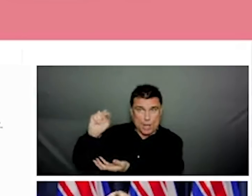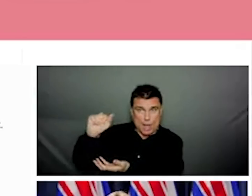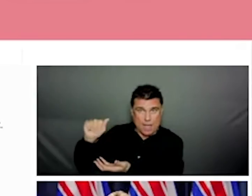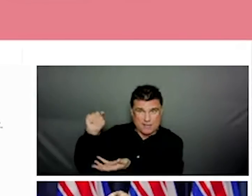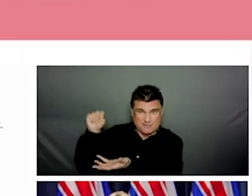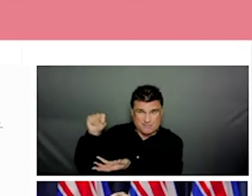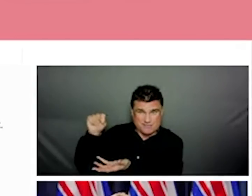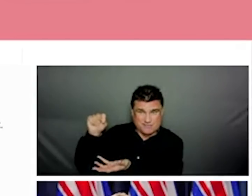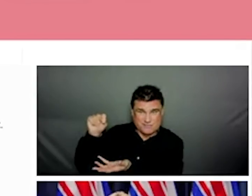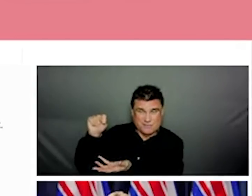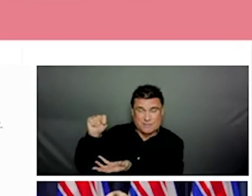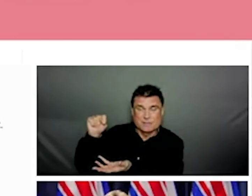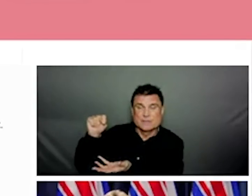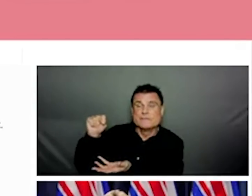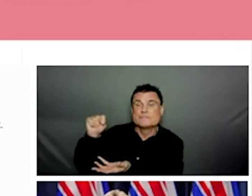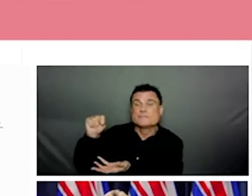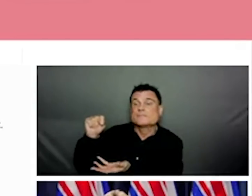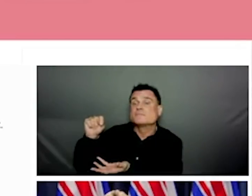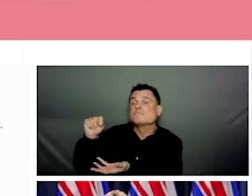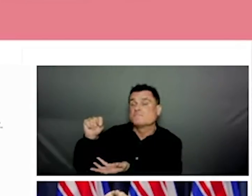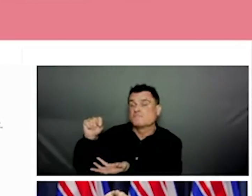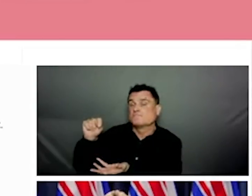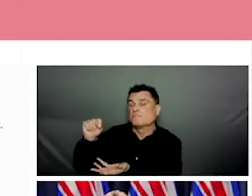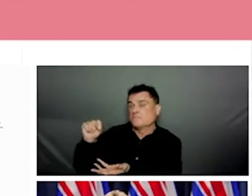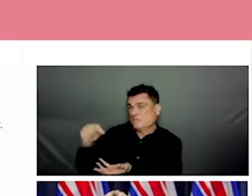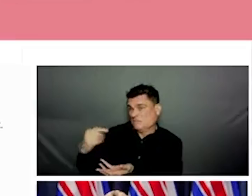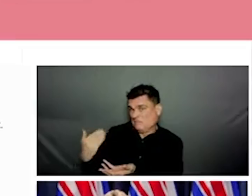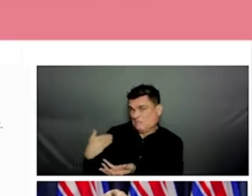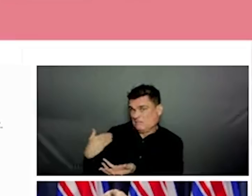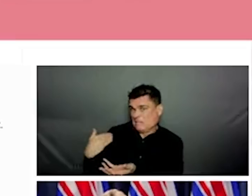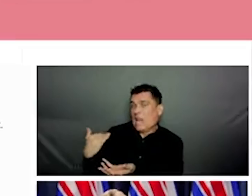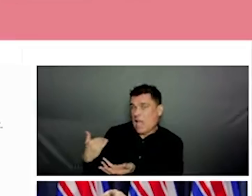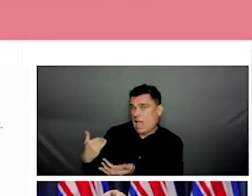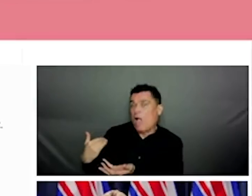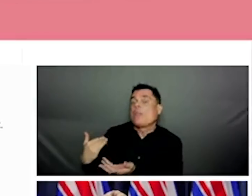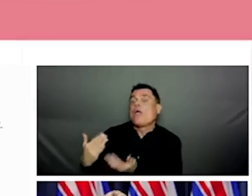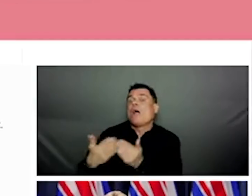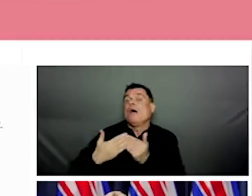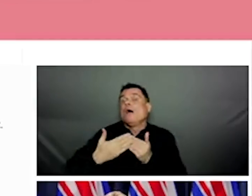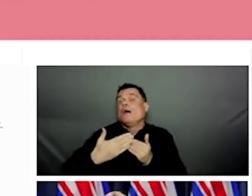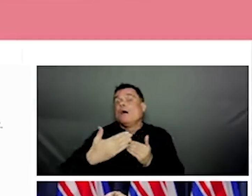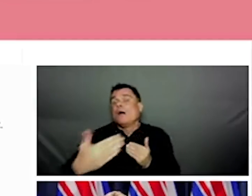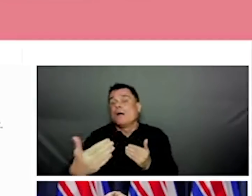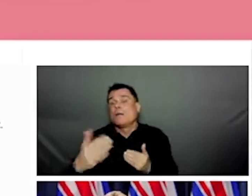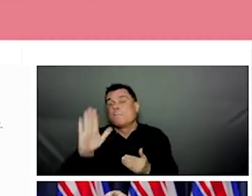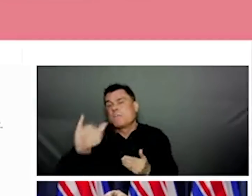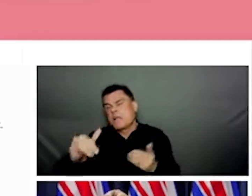we were hoping, but we will be using up the additional doses over the coming week.